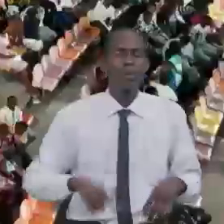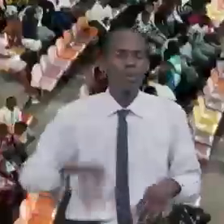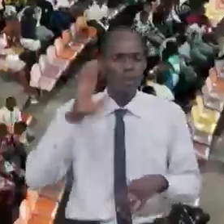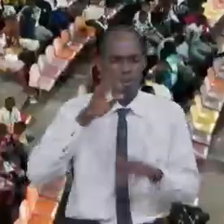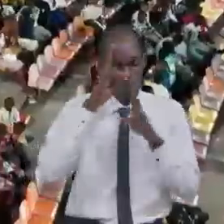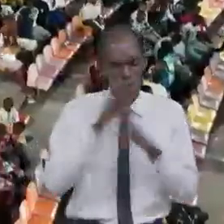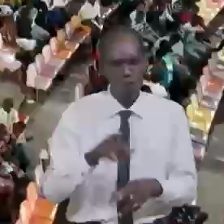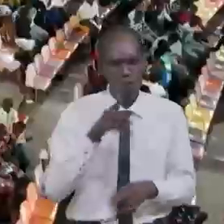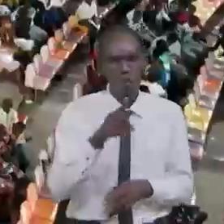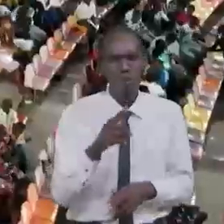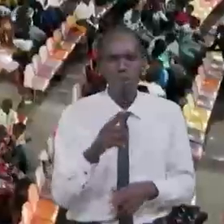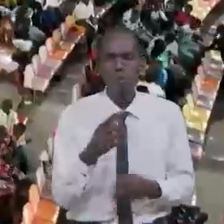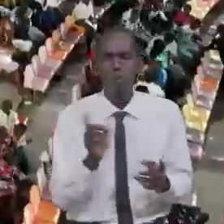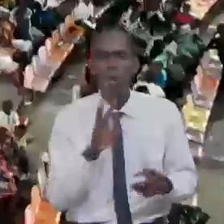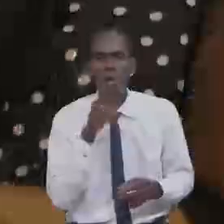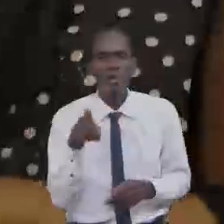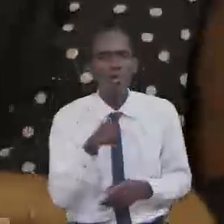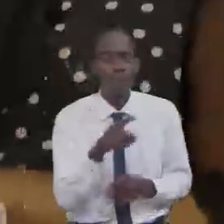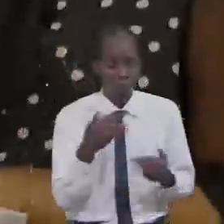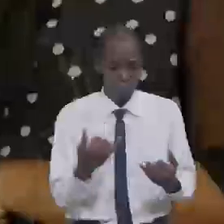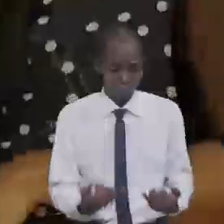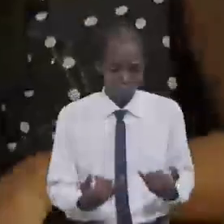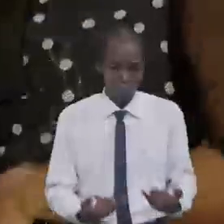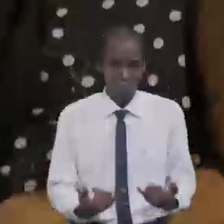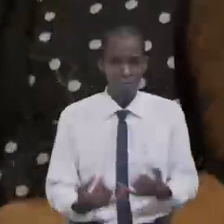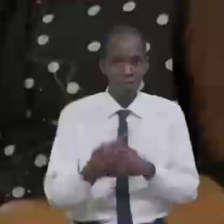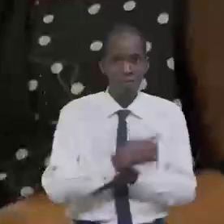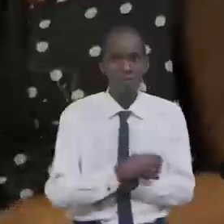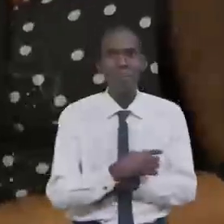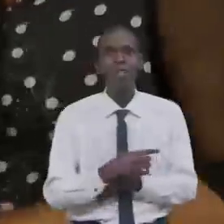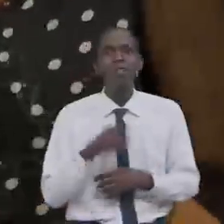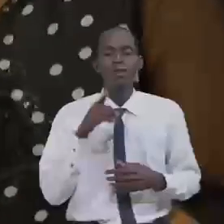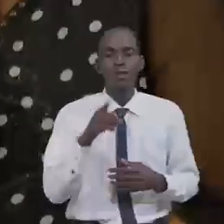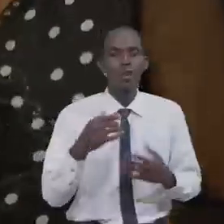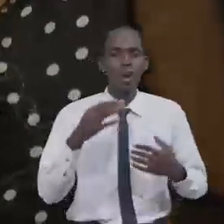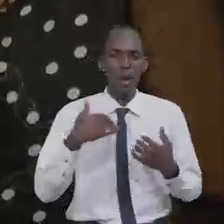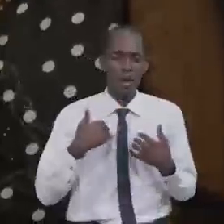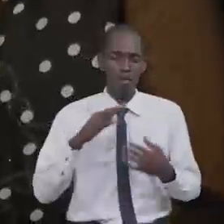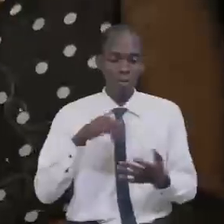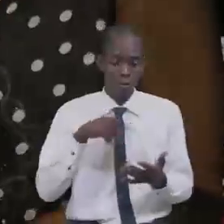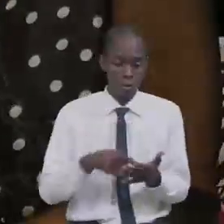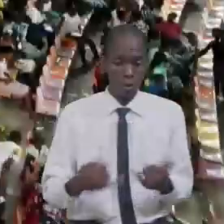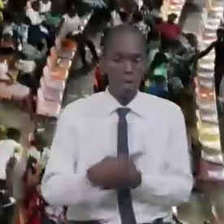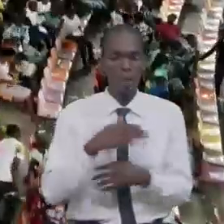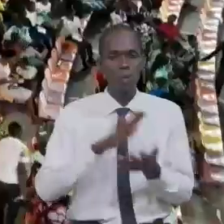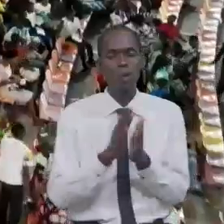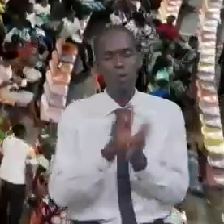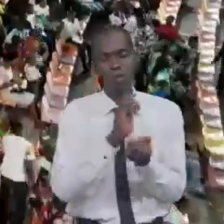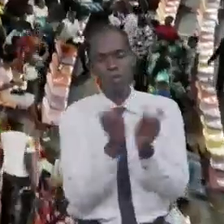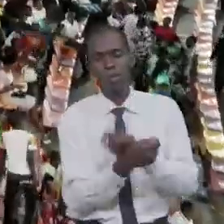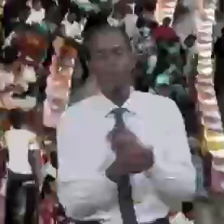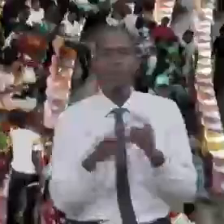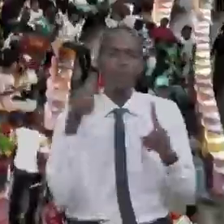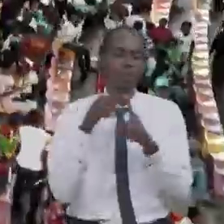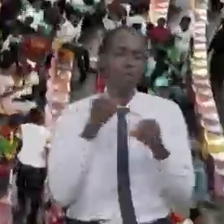are you? Where are you? Today has become a turning point in your life in Jesus' name.